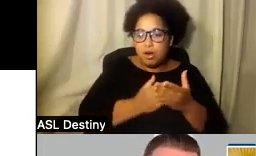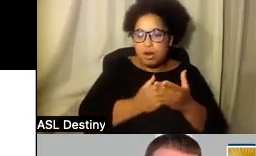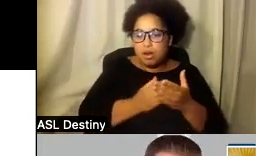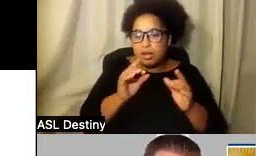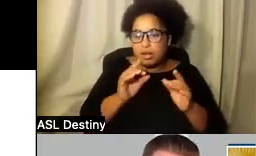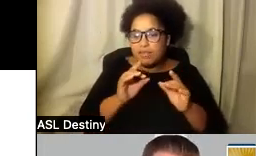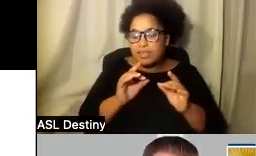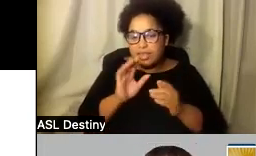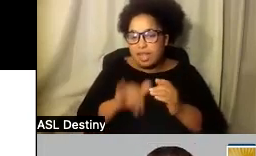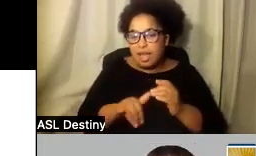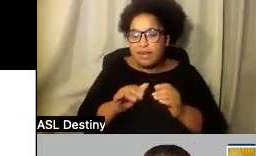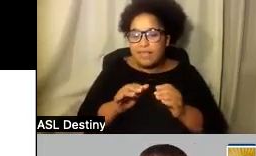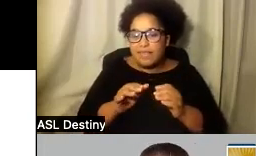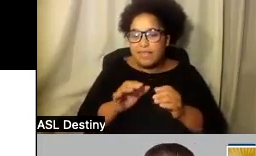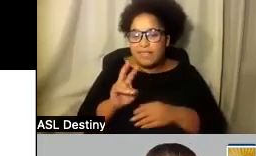damage that